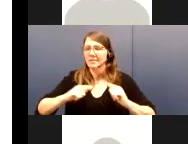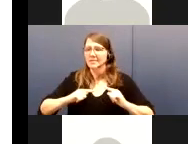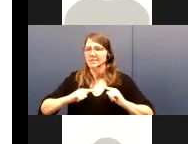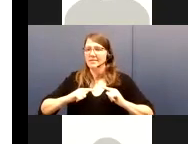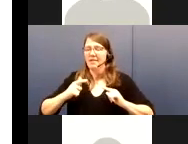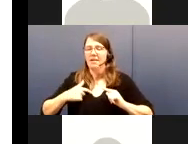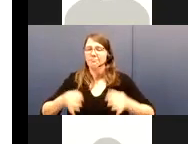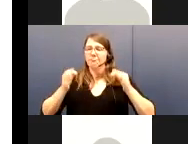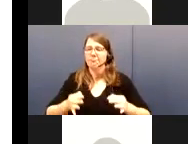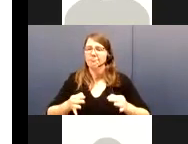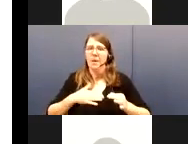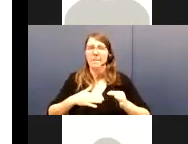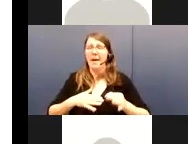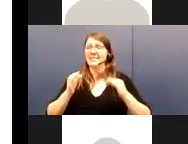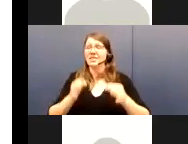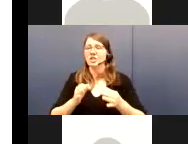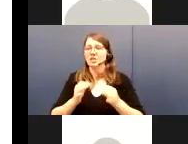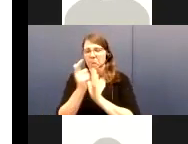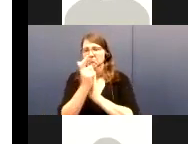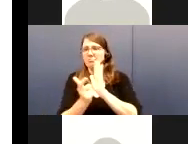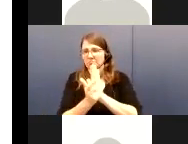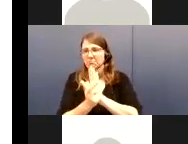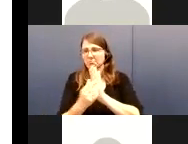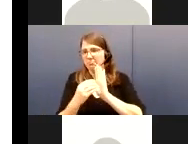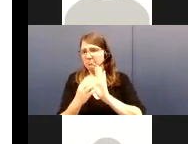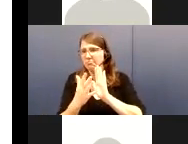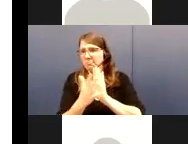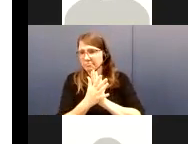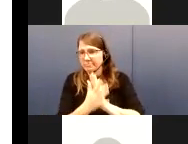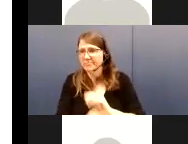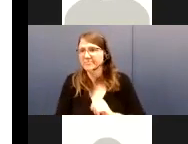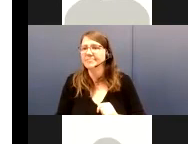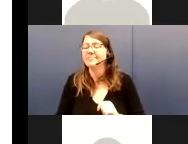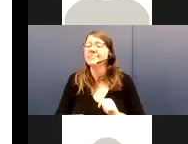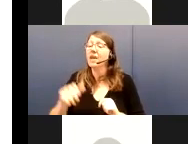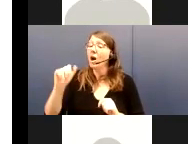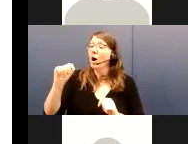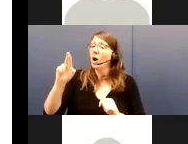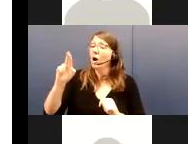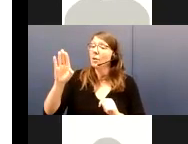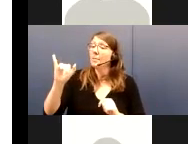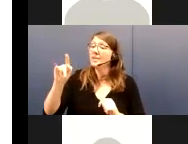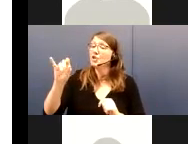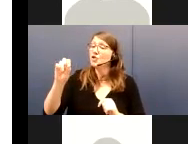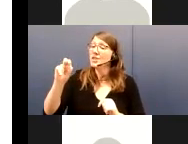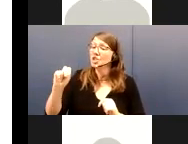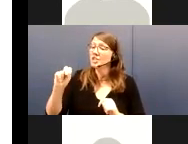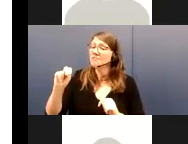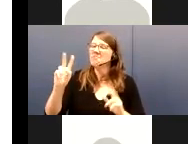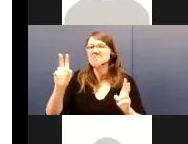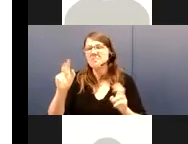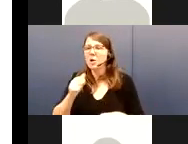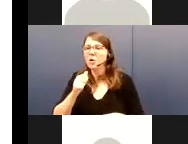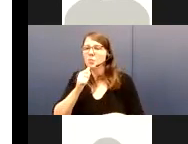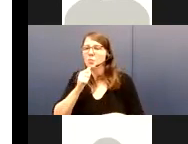decision. Arbitration, which is kind of, you know, people say it's the private courtroom, but it's really a way to have a decision made